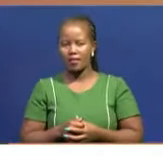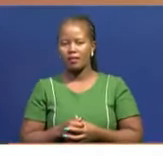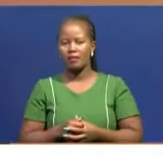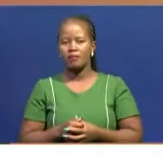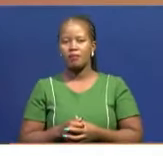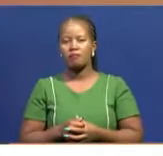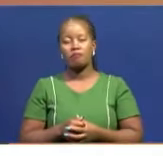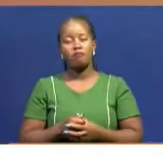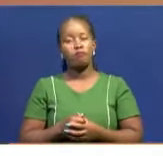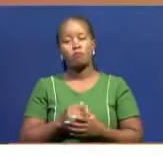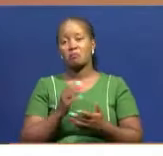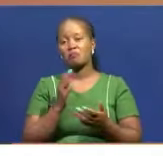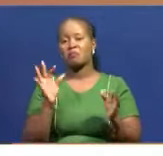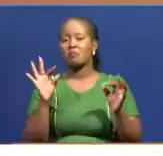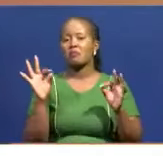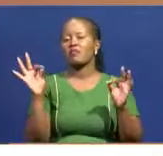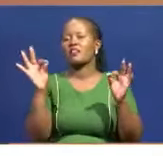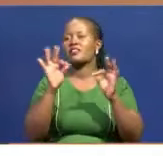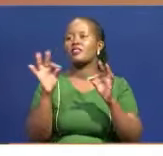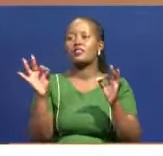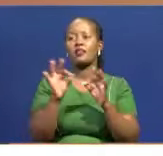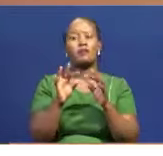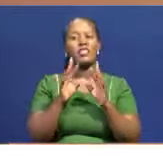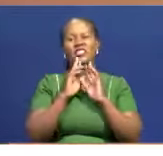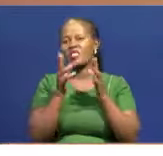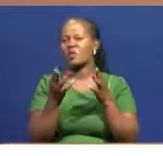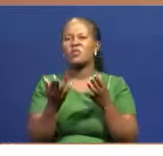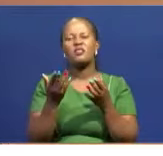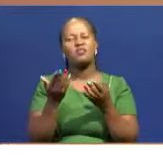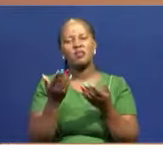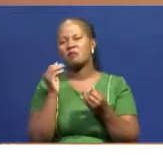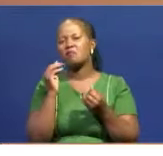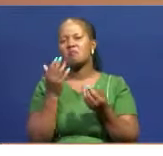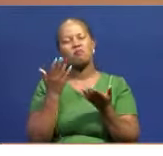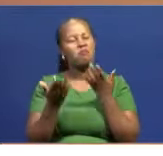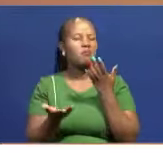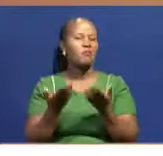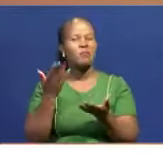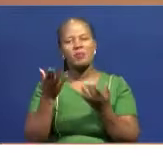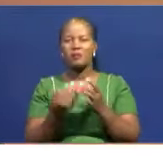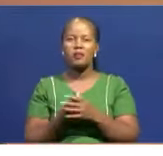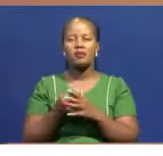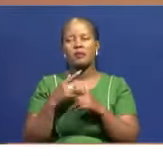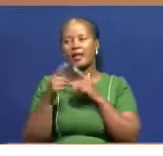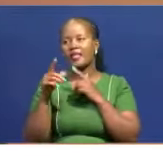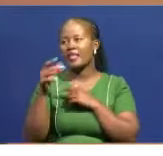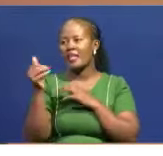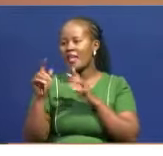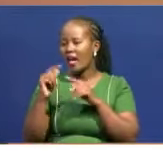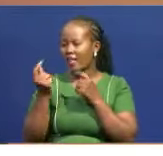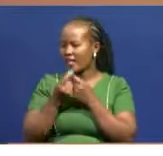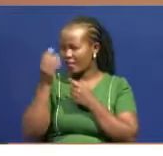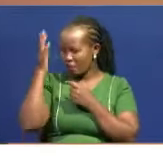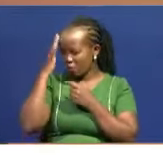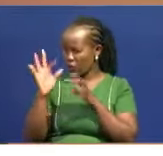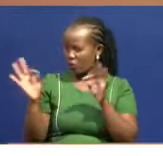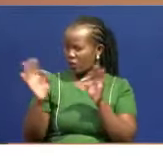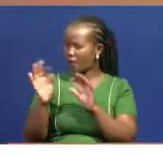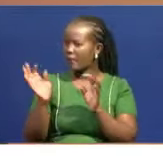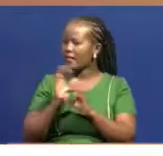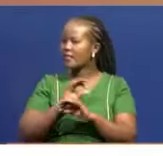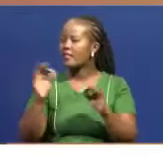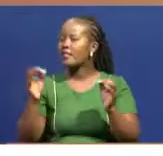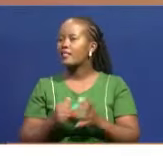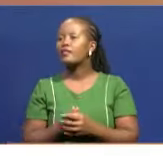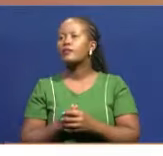Wow. Surprise result, possibly. The Cheetahs will tell you it was not a surprise result, of course. Buffaloes to the extent. But